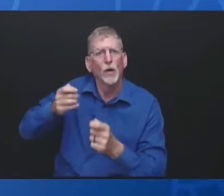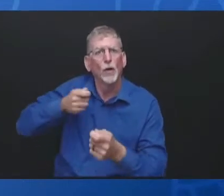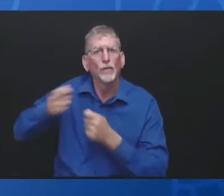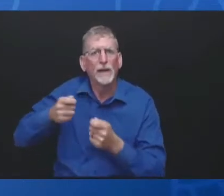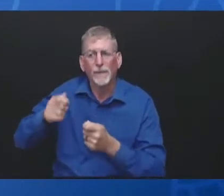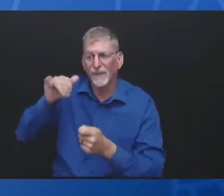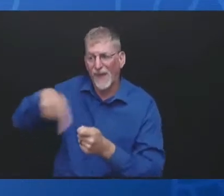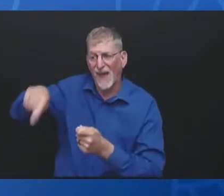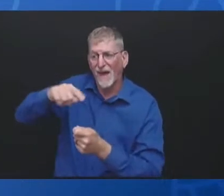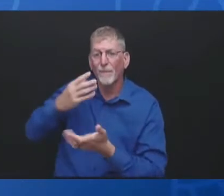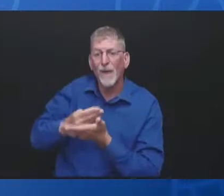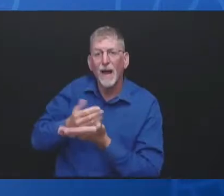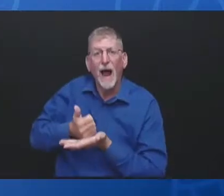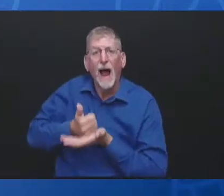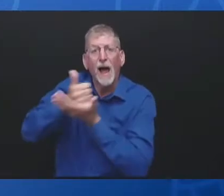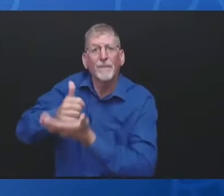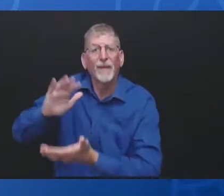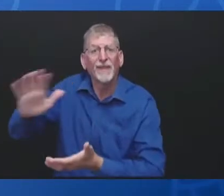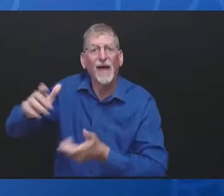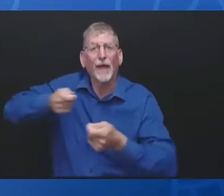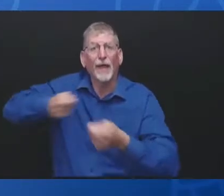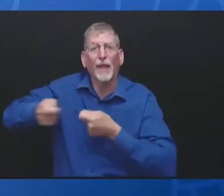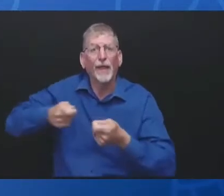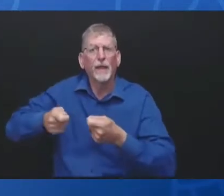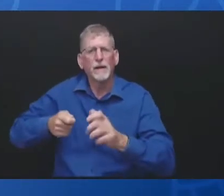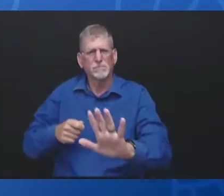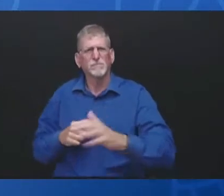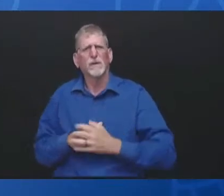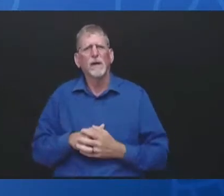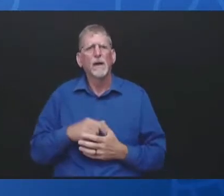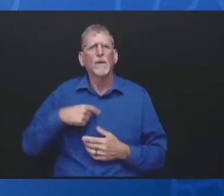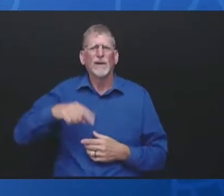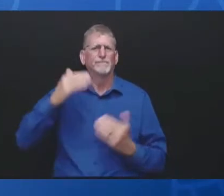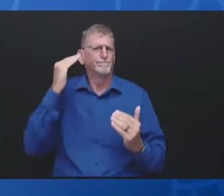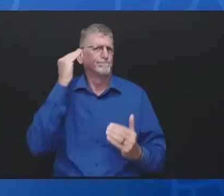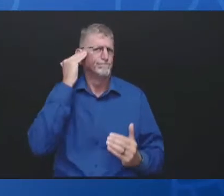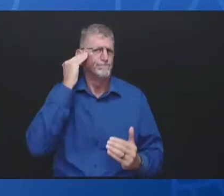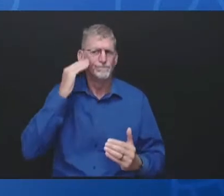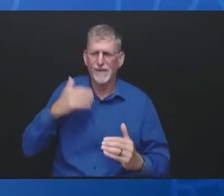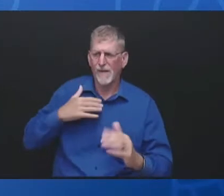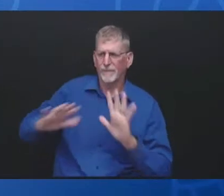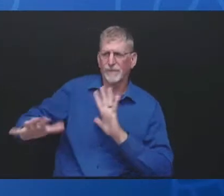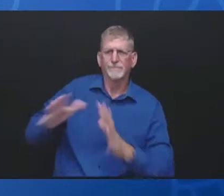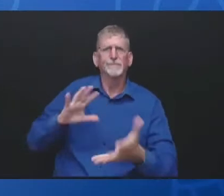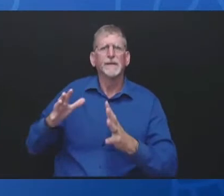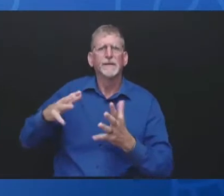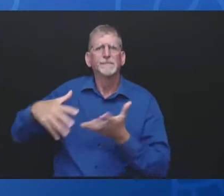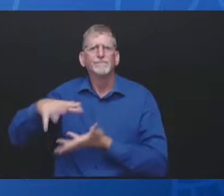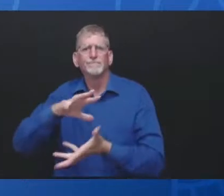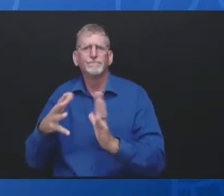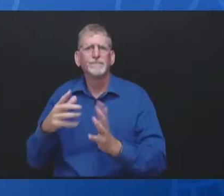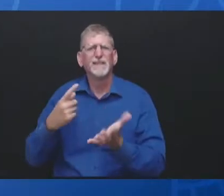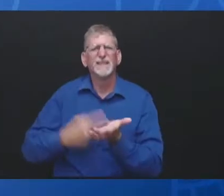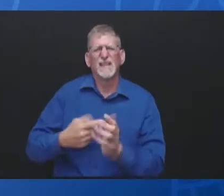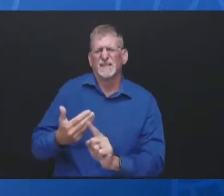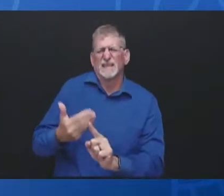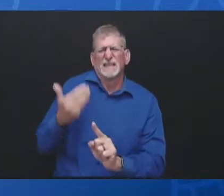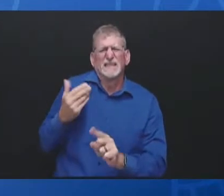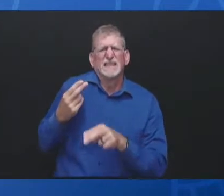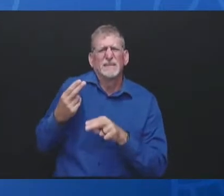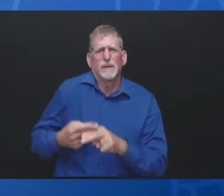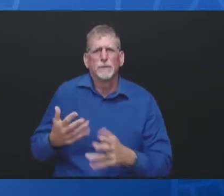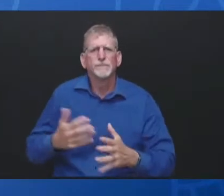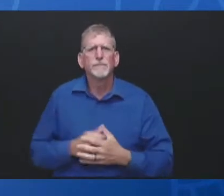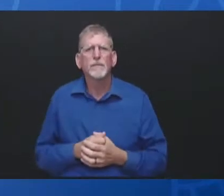very conscious of the dynamic regarding, as we discussed earlier, as you noted, those who are held wrongfully